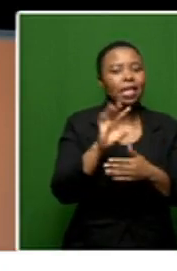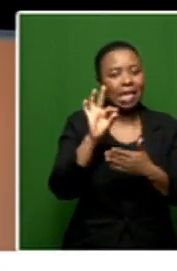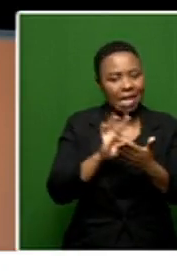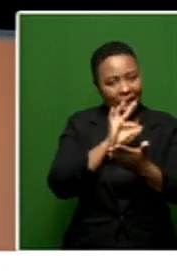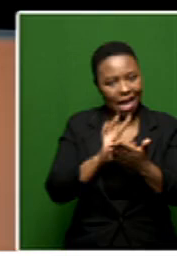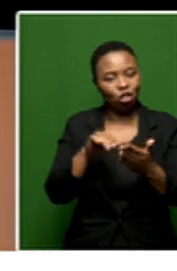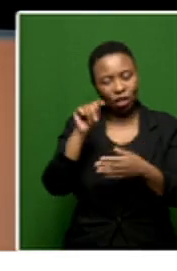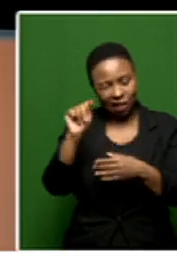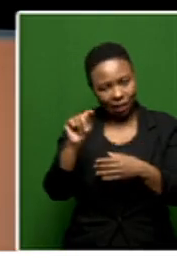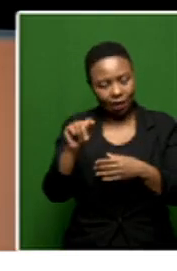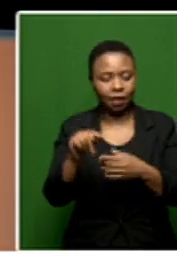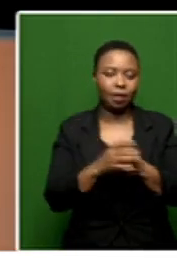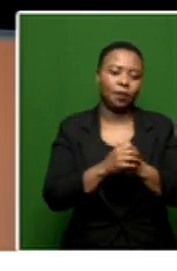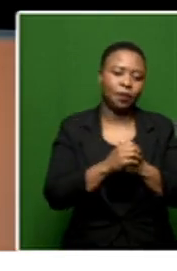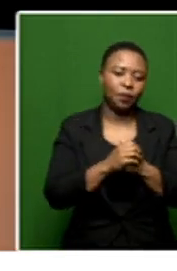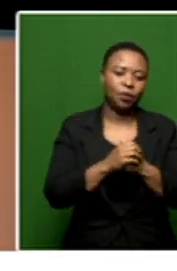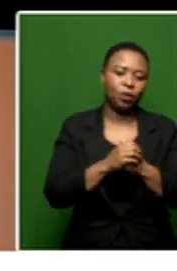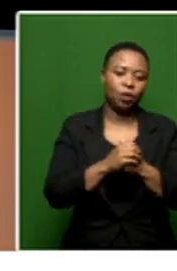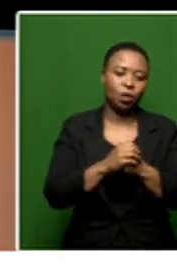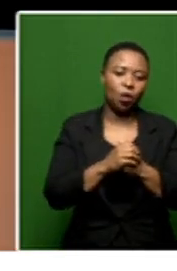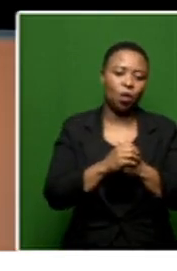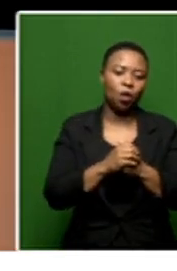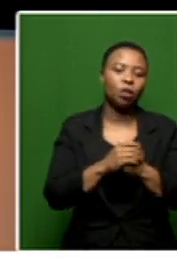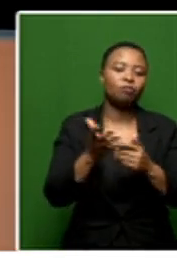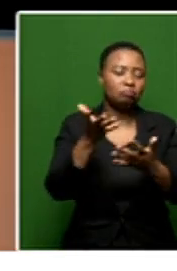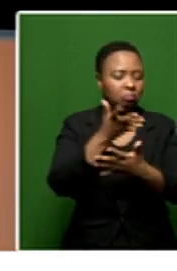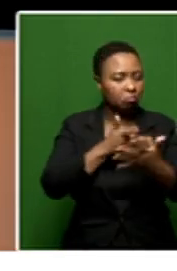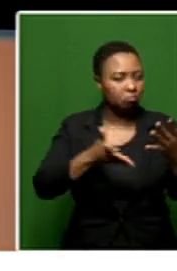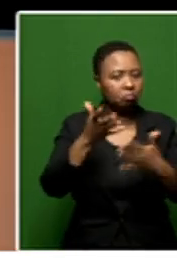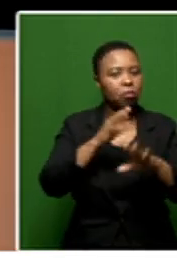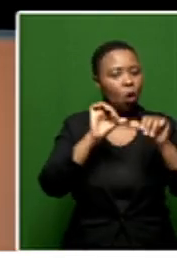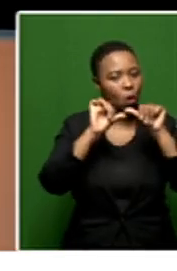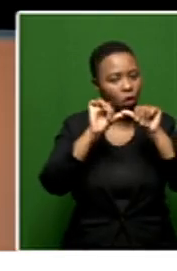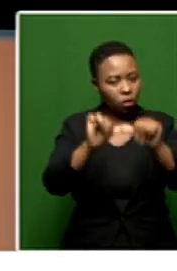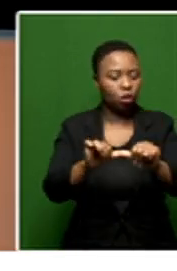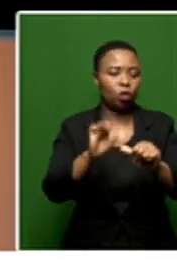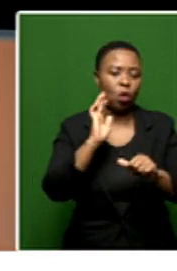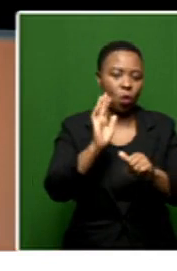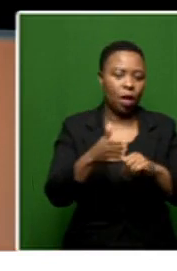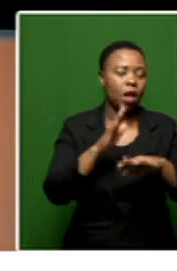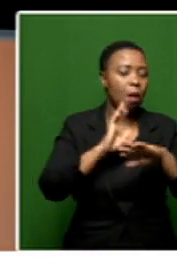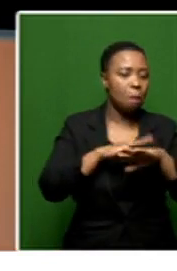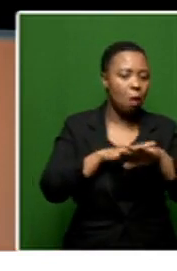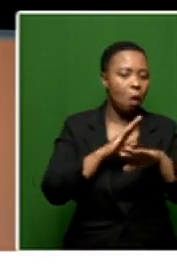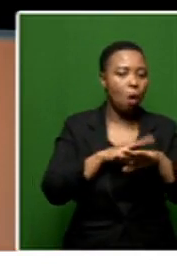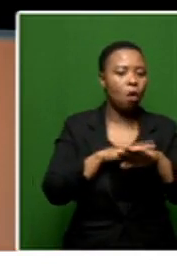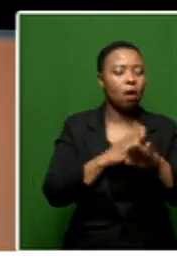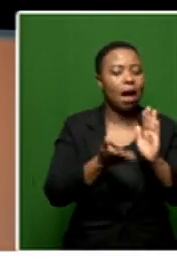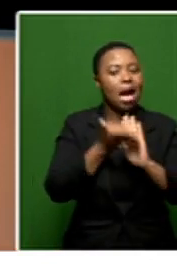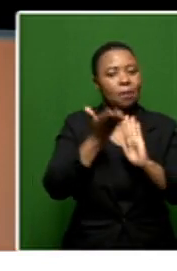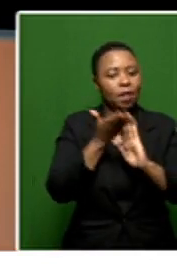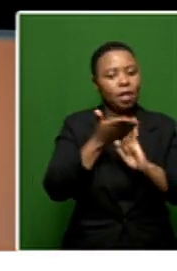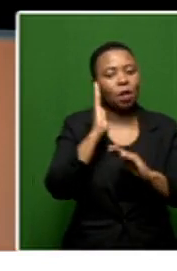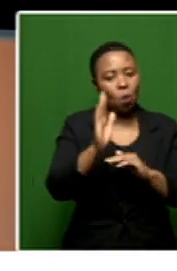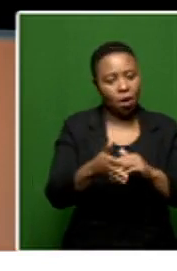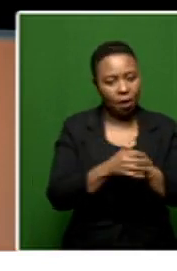talking about today. Of course, this conversation is going to continue. We will later on bring you even more insights as to what